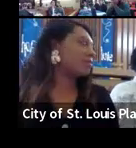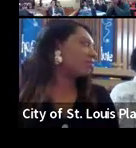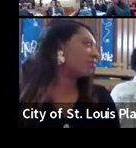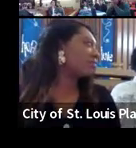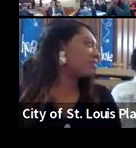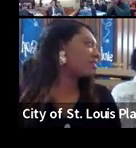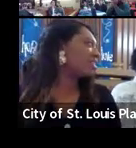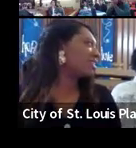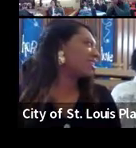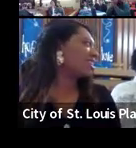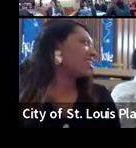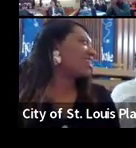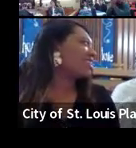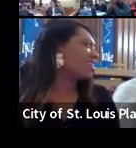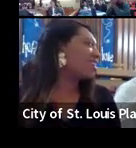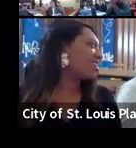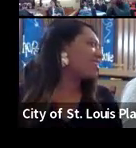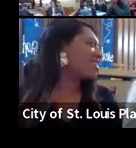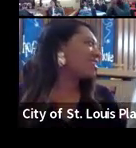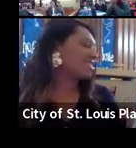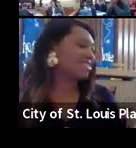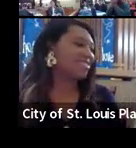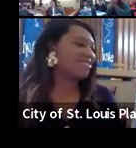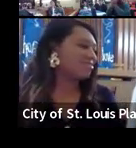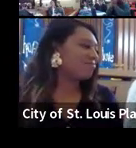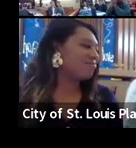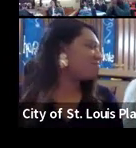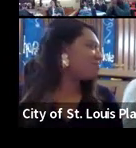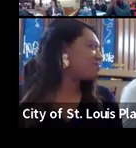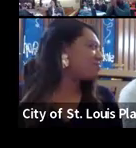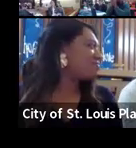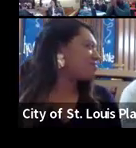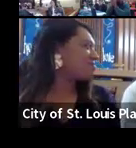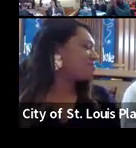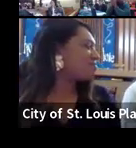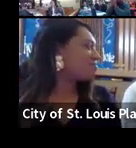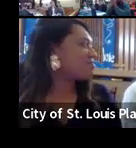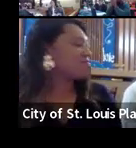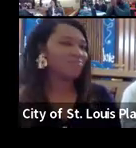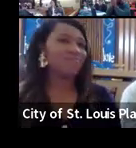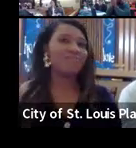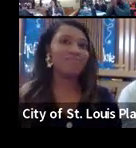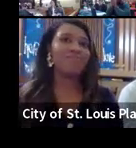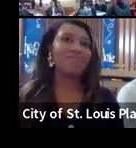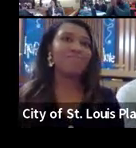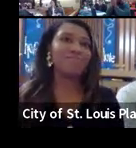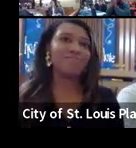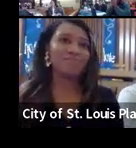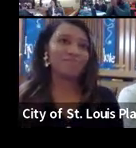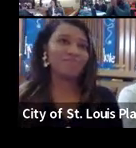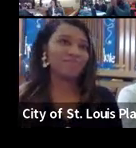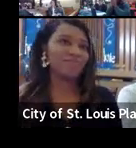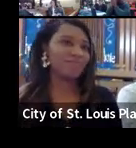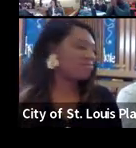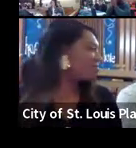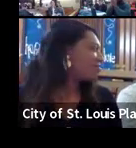It's hard to find anything to add to all the great comments that have been made so far. And I wasn't even born in St. Louis. I wasn't even born in Missouri. So I